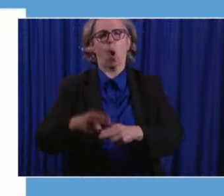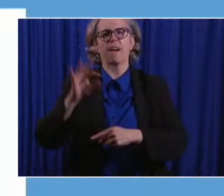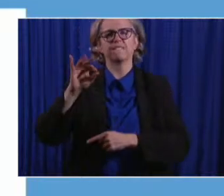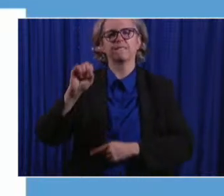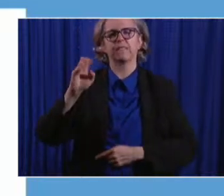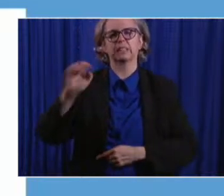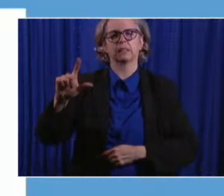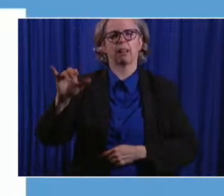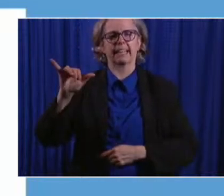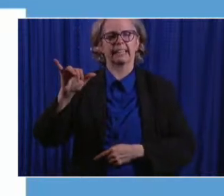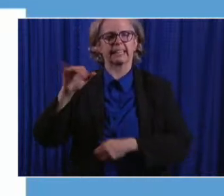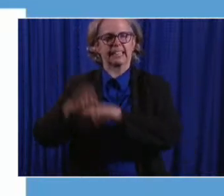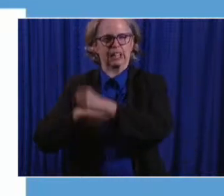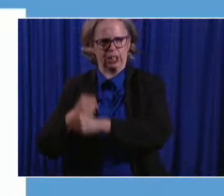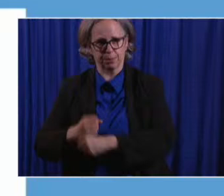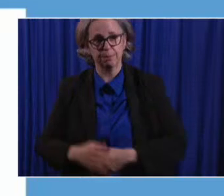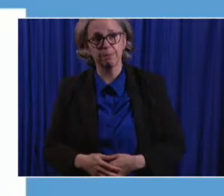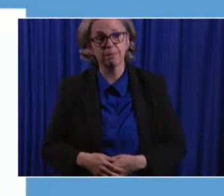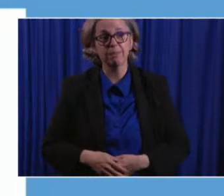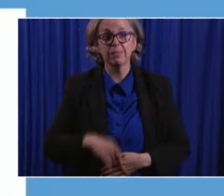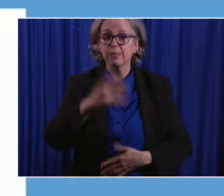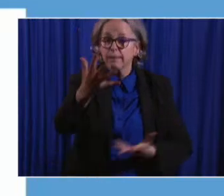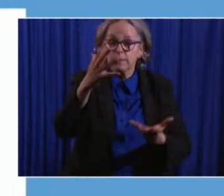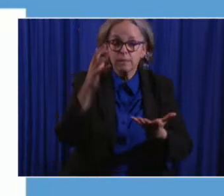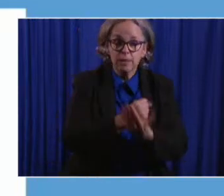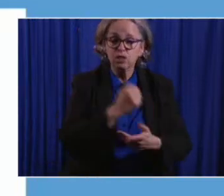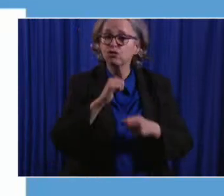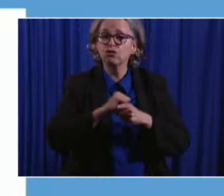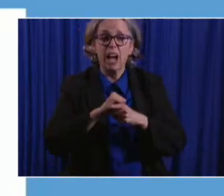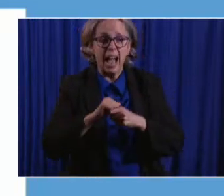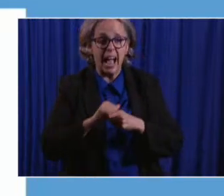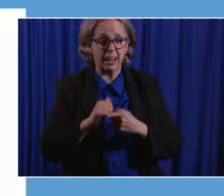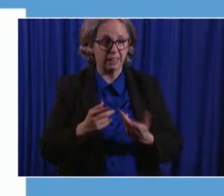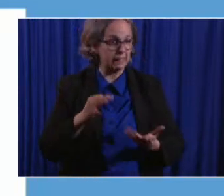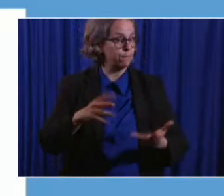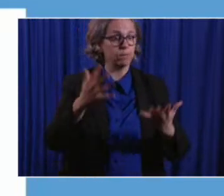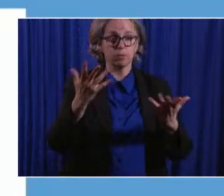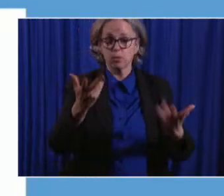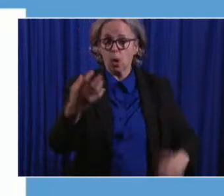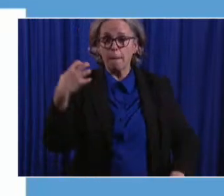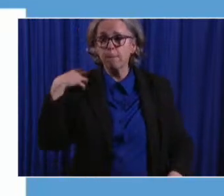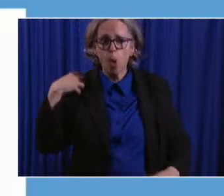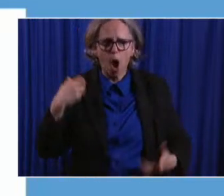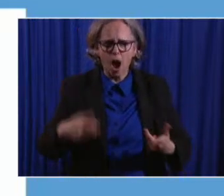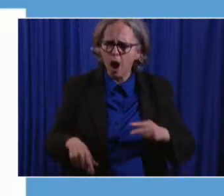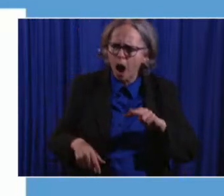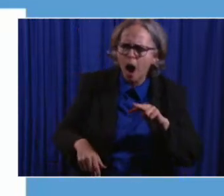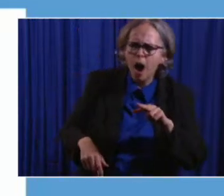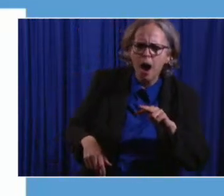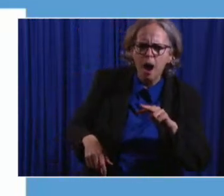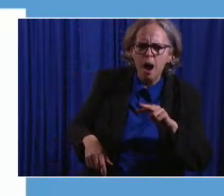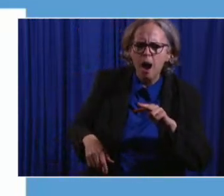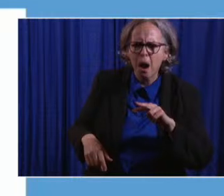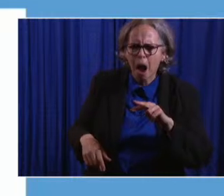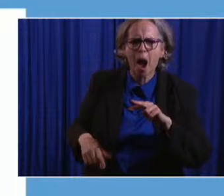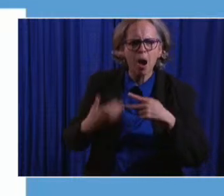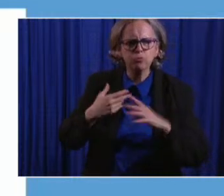on your payroll using the Tech Cred program. That's techcred.ohio.gov. So far,